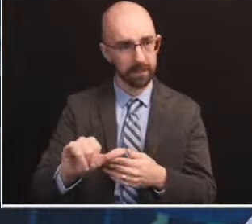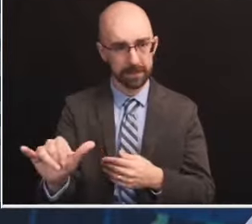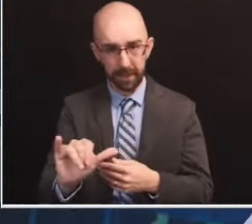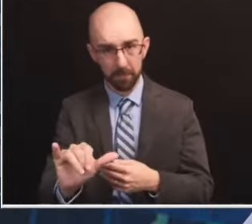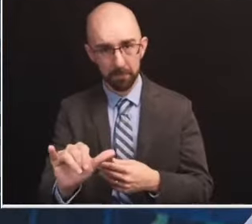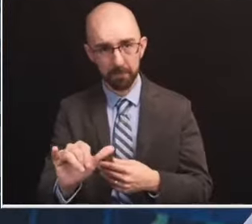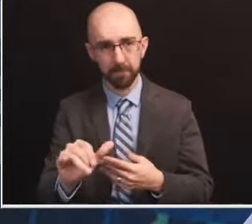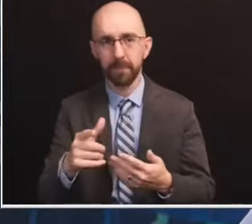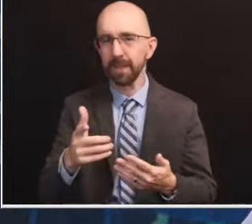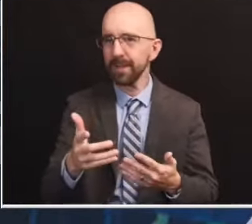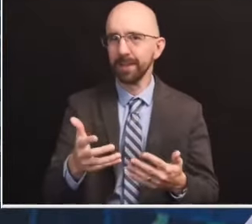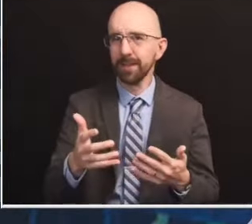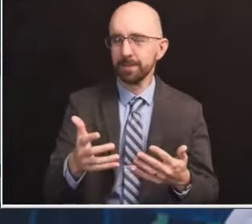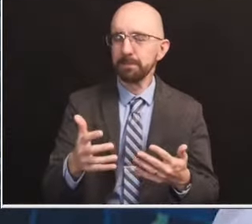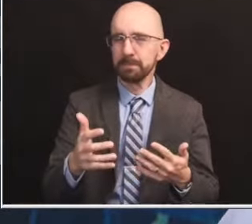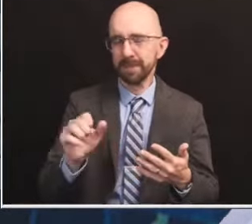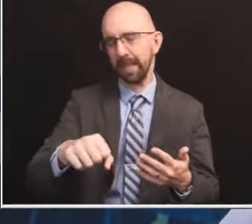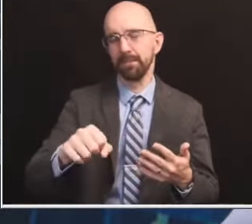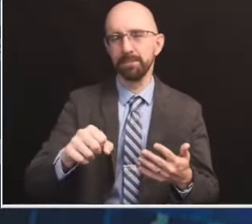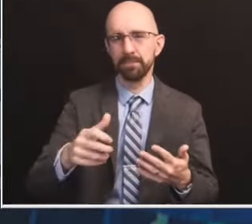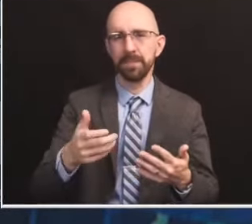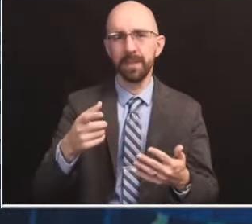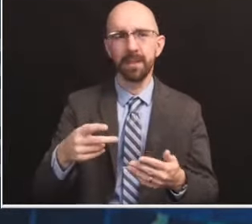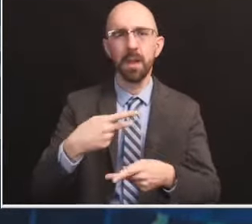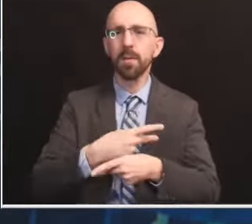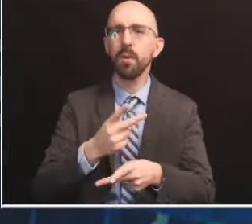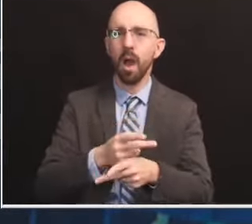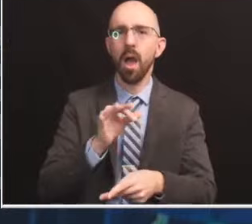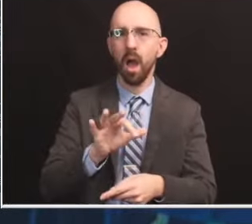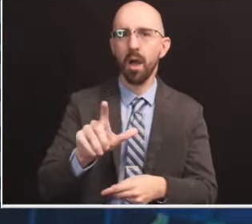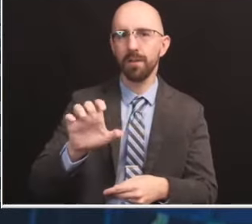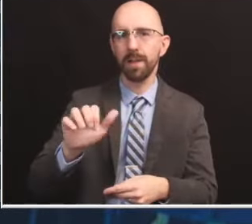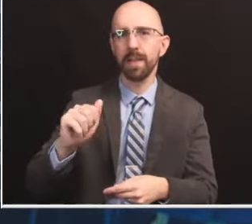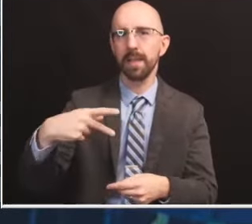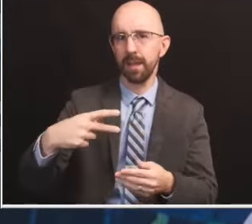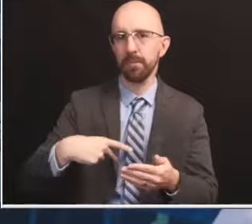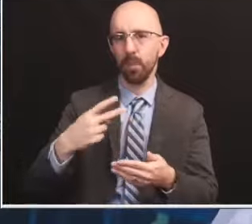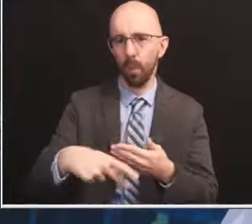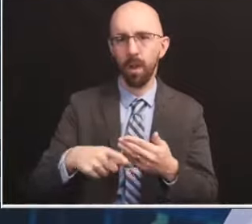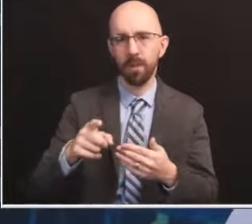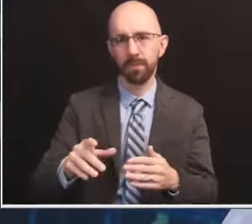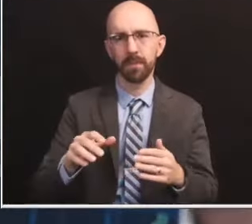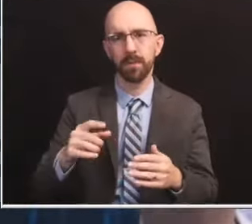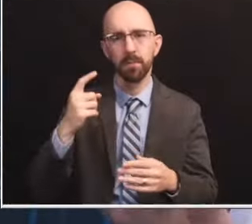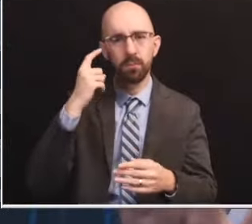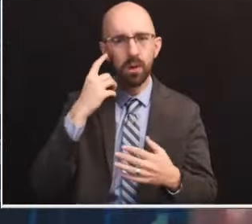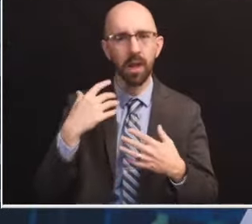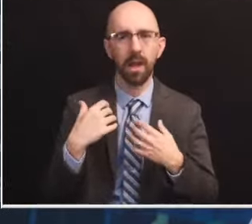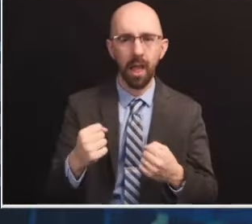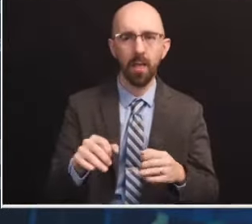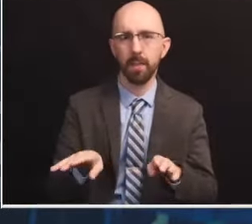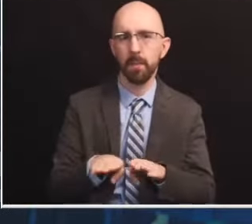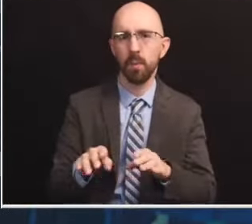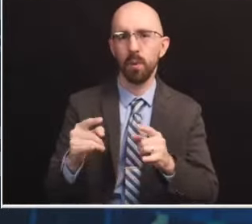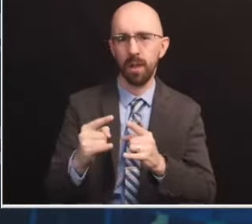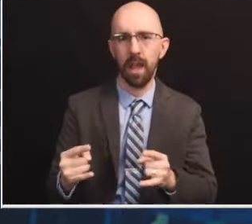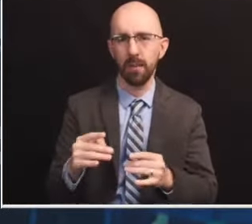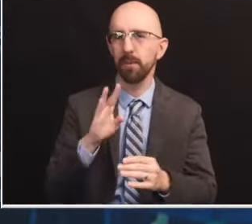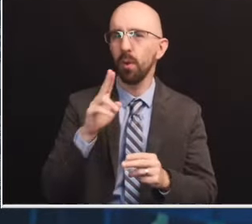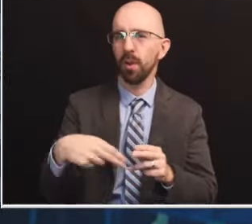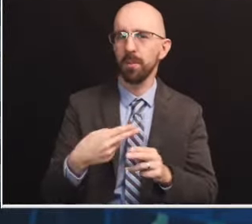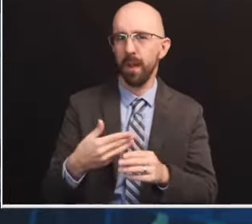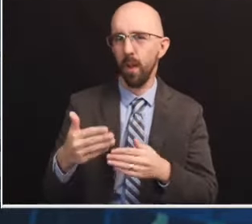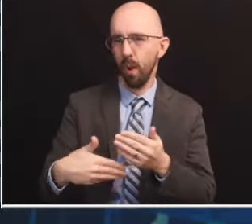It's a product of the LEAP program. Okay. Yes, it's our Brain Health Boot Camp talking about all the things we're talking about and how to kind of put it